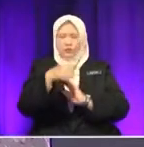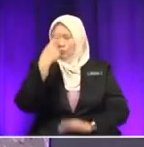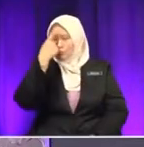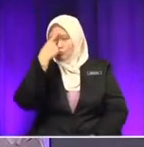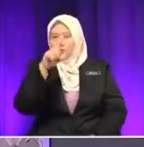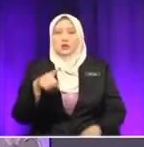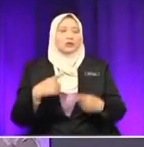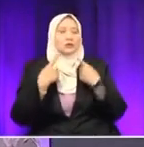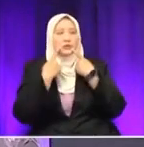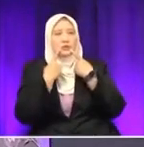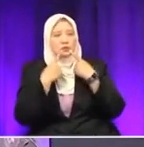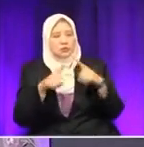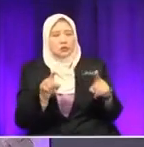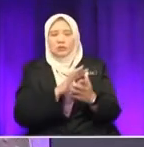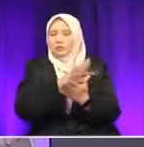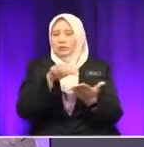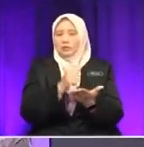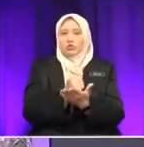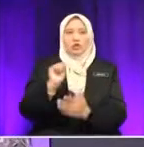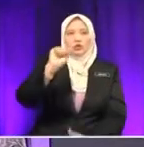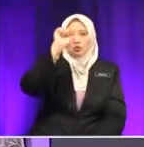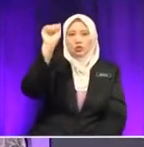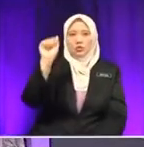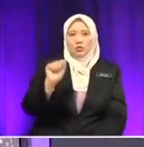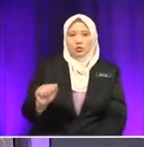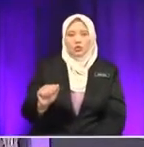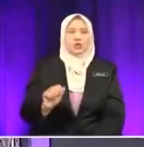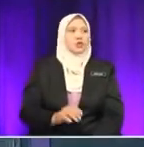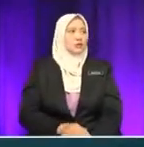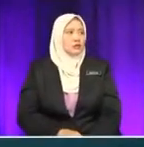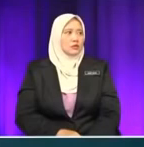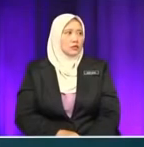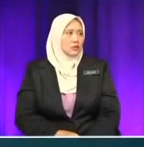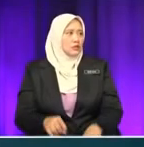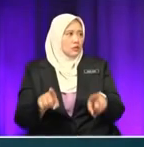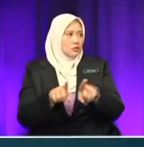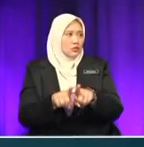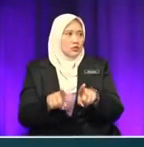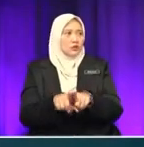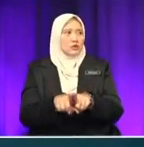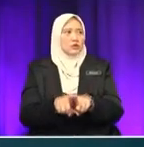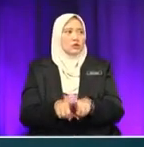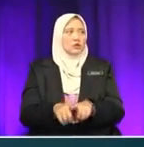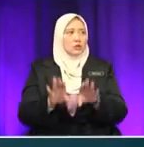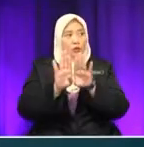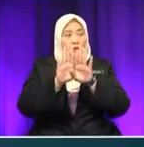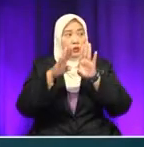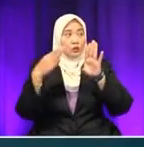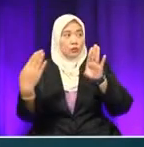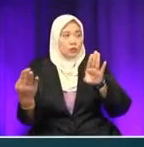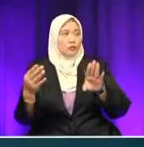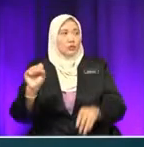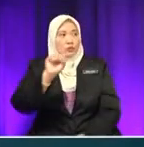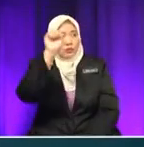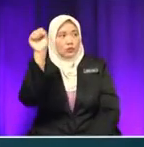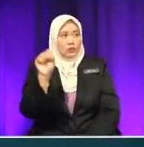to address questions on close-ended questions and together with open-ended questions. Now, Tivia,